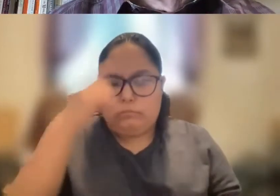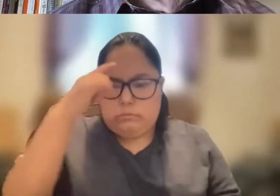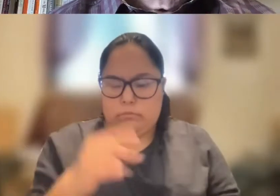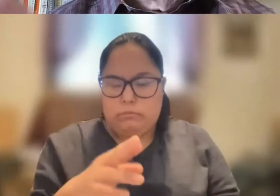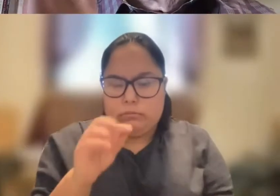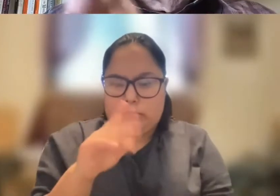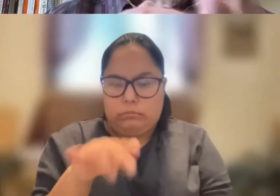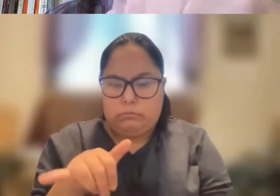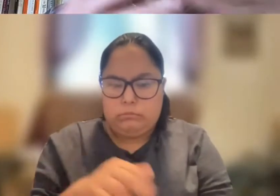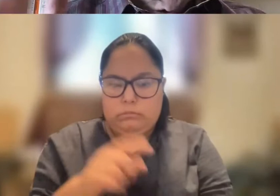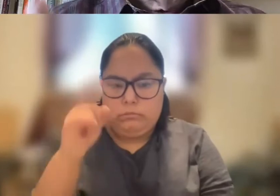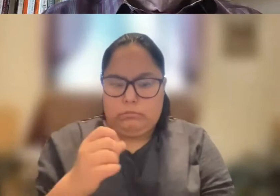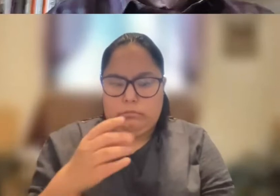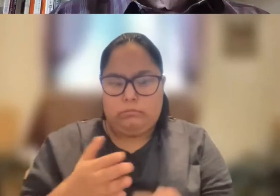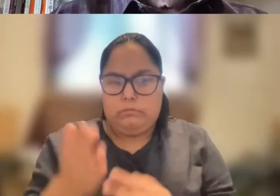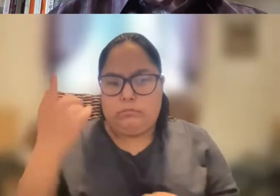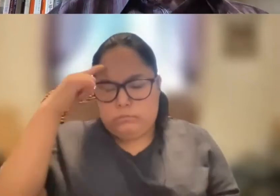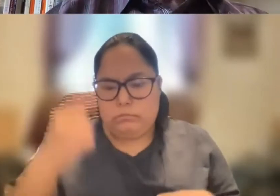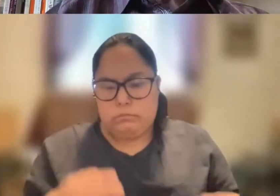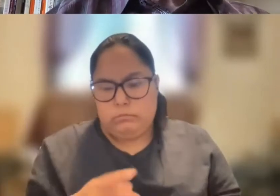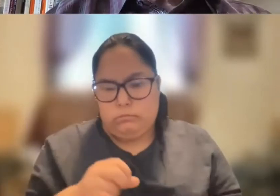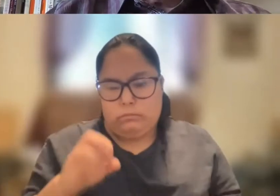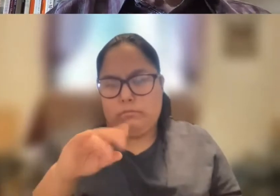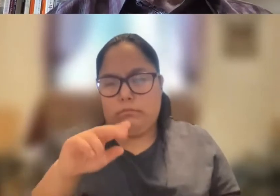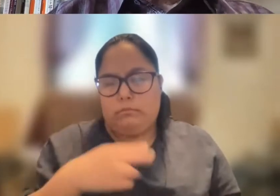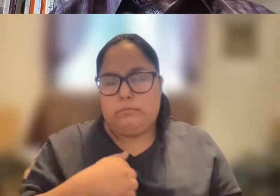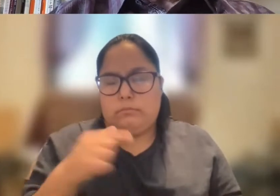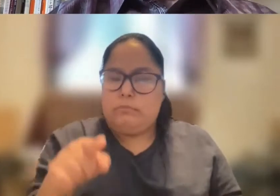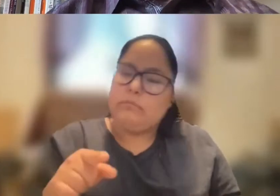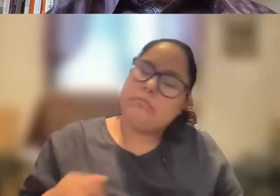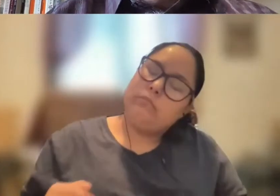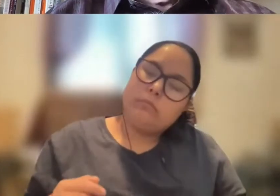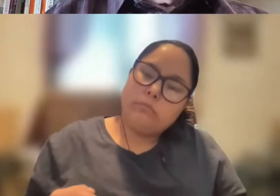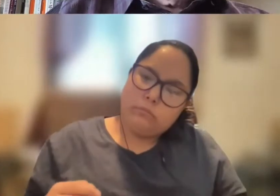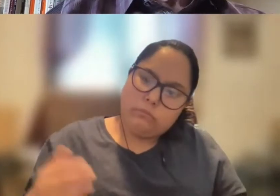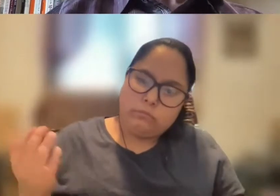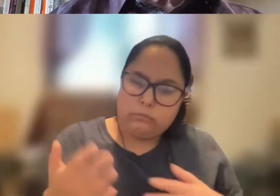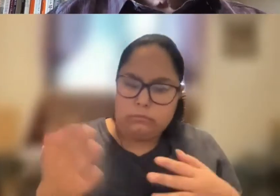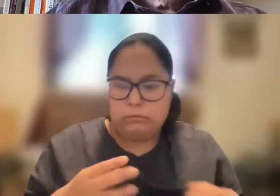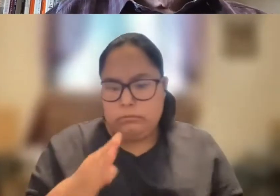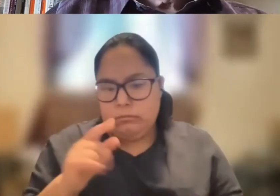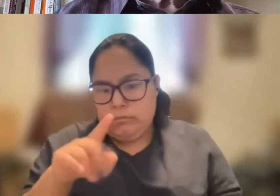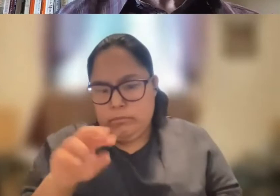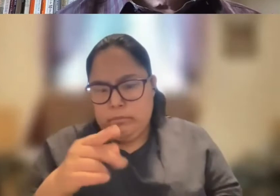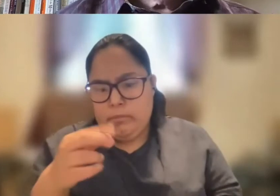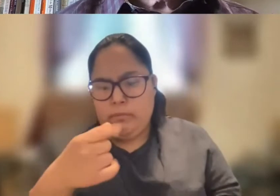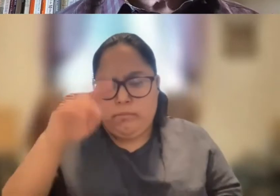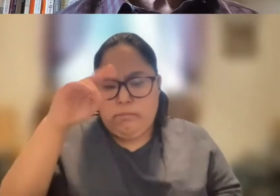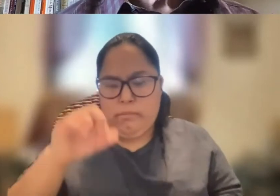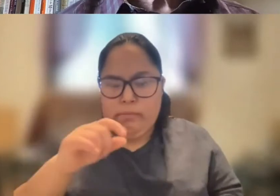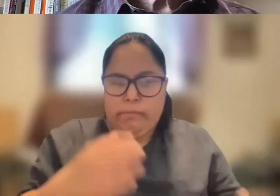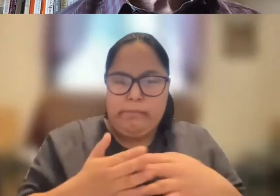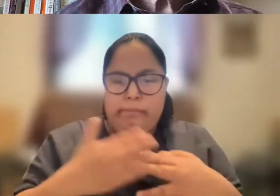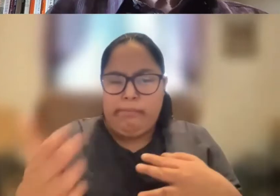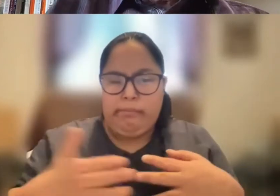the military. And what struck me was, well, to be blunt, the utter incompetence of the approach